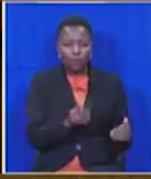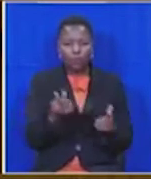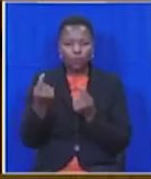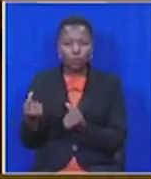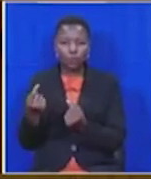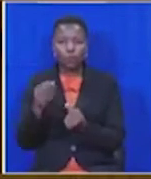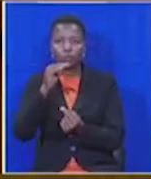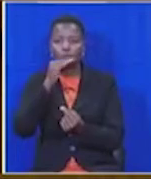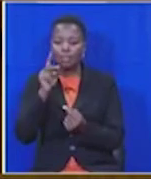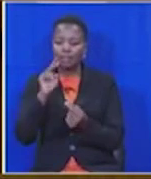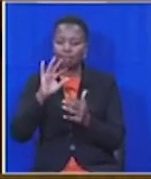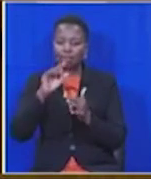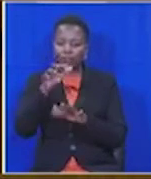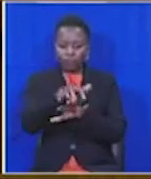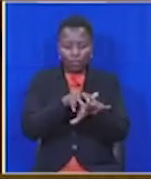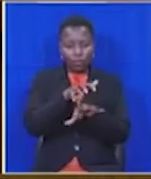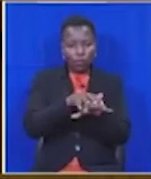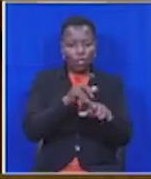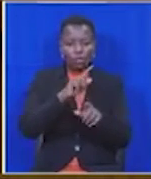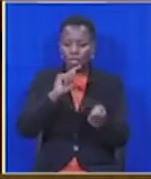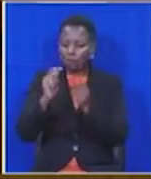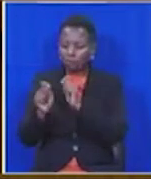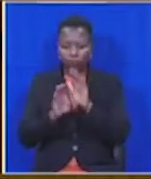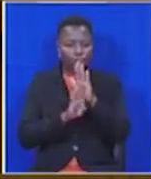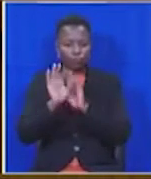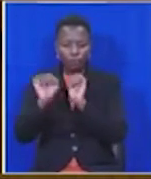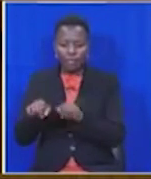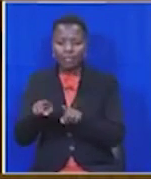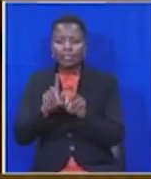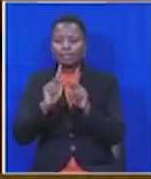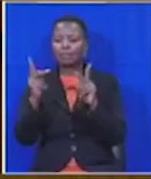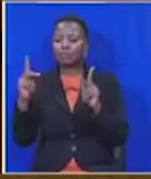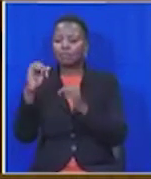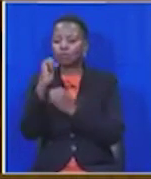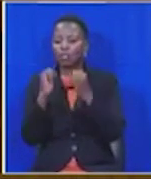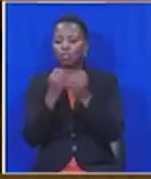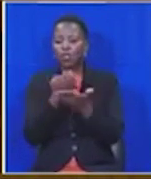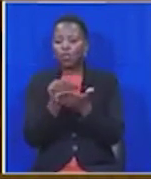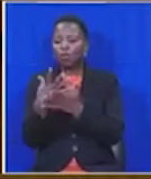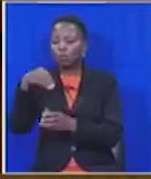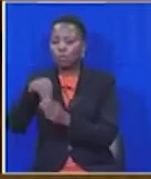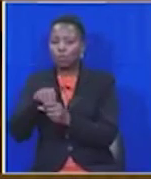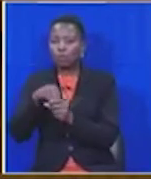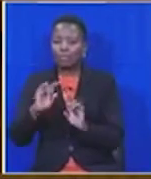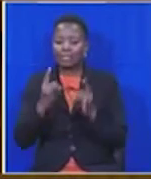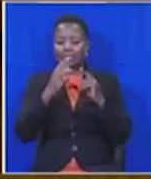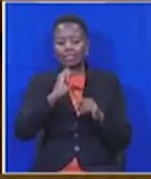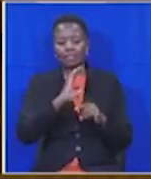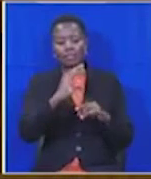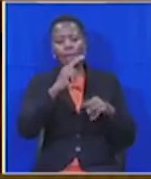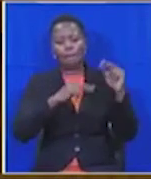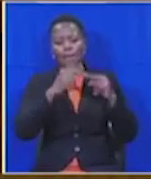of revitalizing agriculture and other sectors of the economy, of investing in our cities, and of private